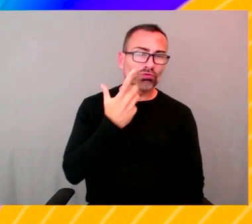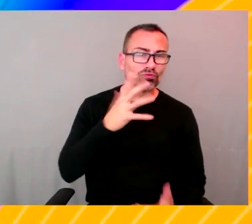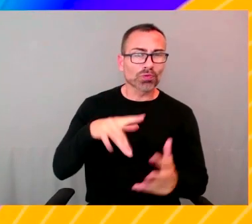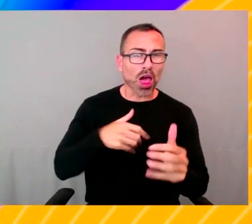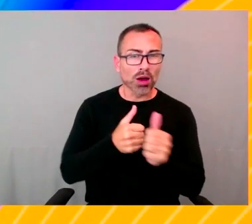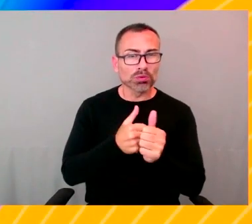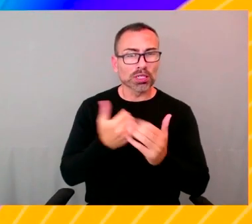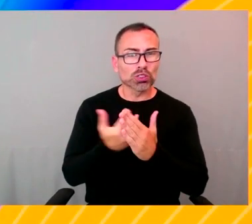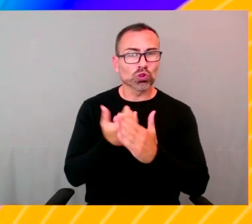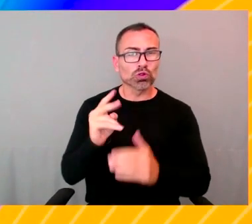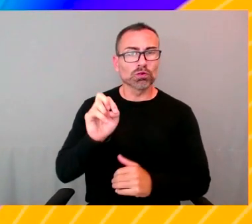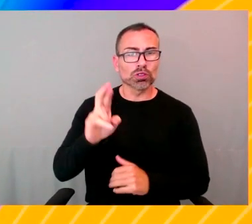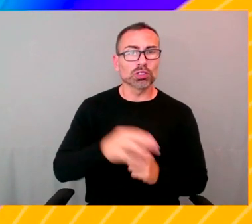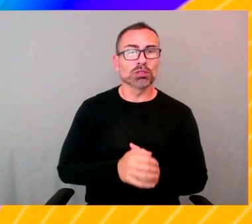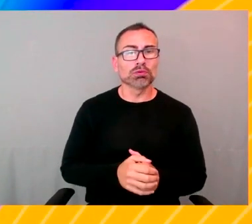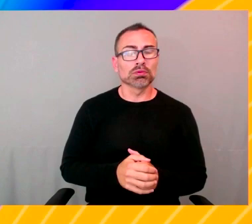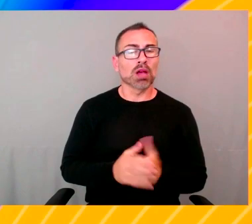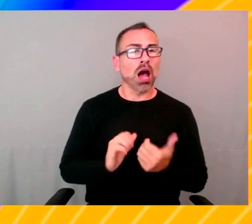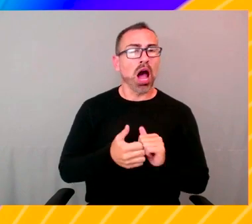select that here.